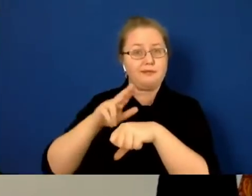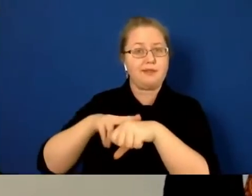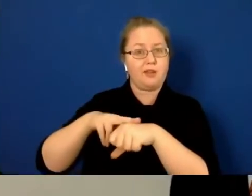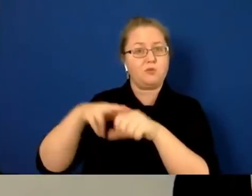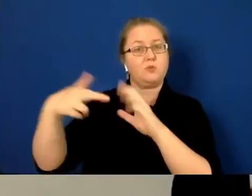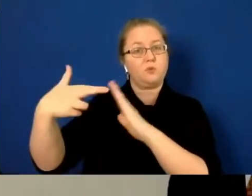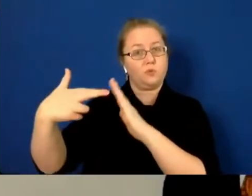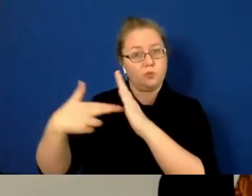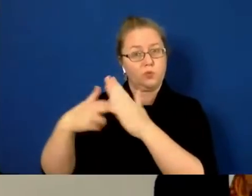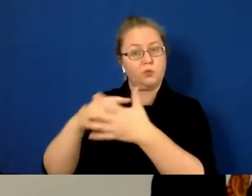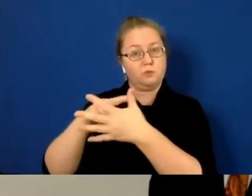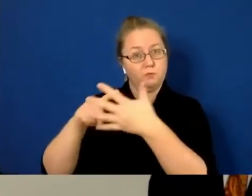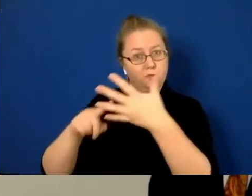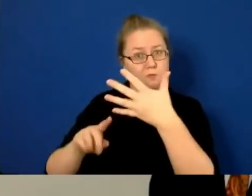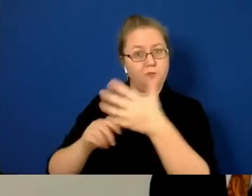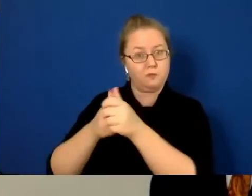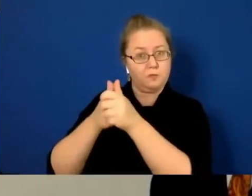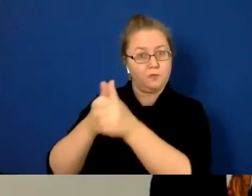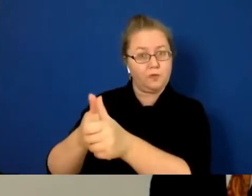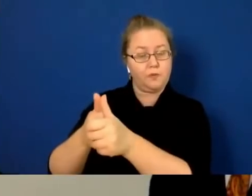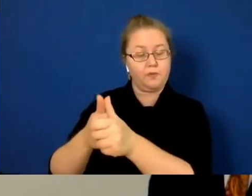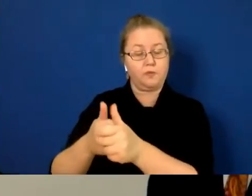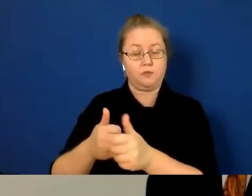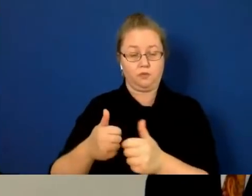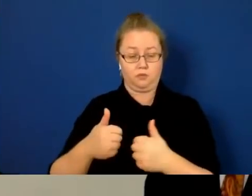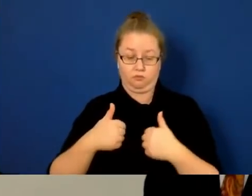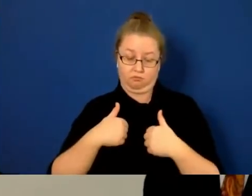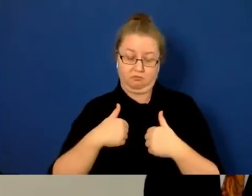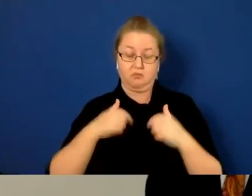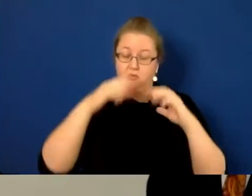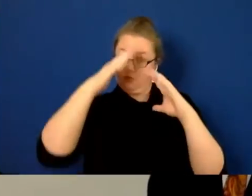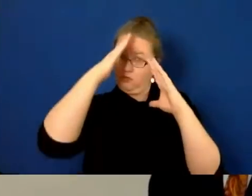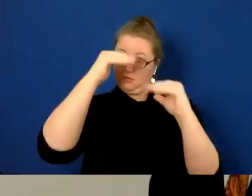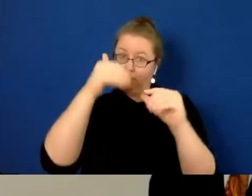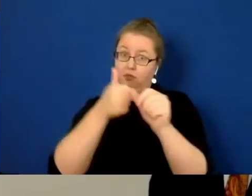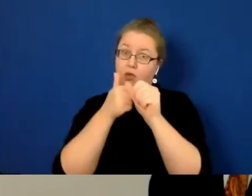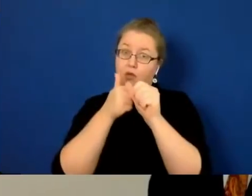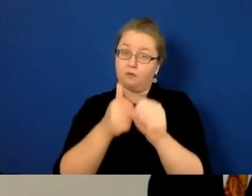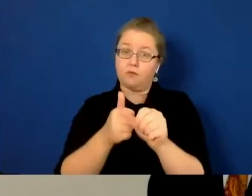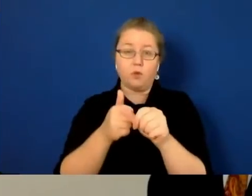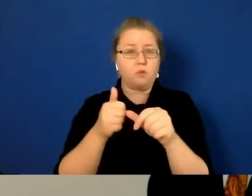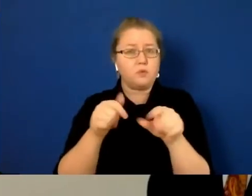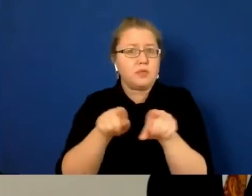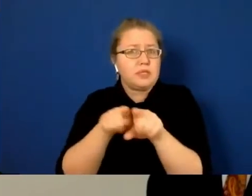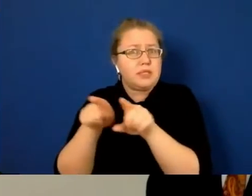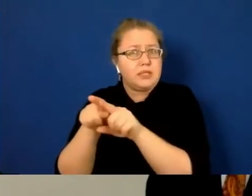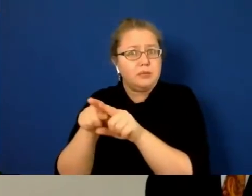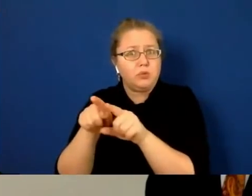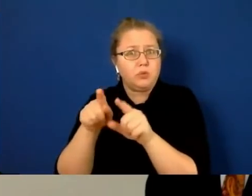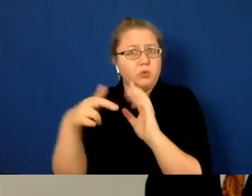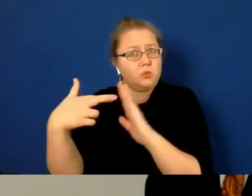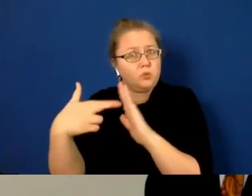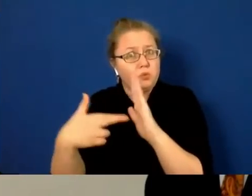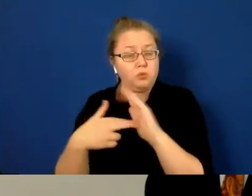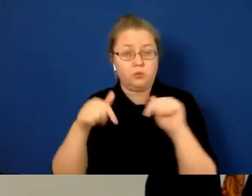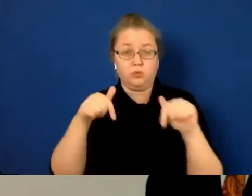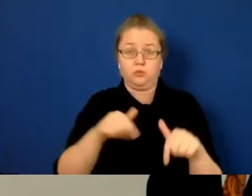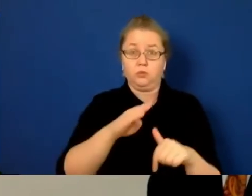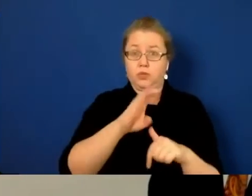mandatory masking guidelines for their members. It's up to the discretion of frontline officers. Is that